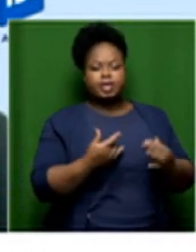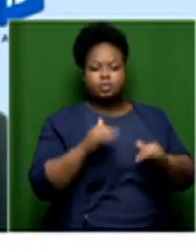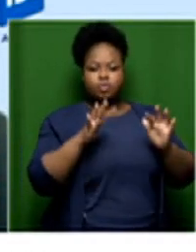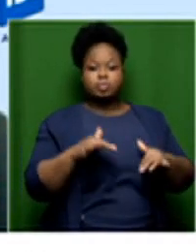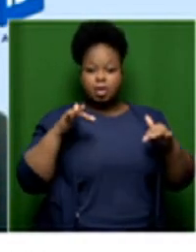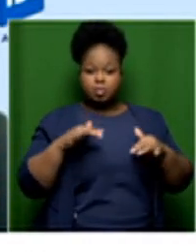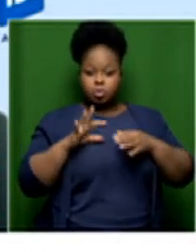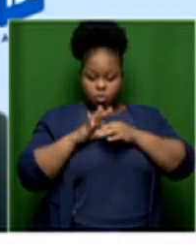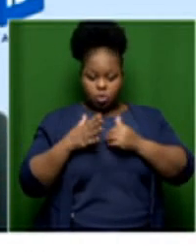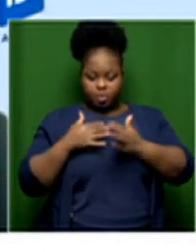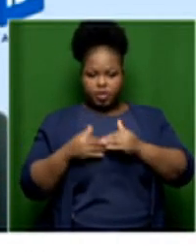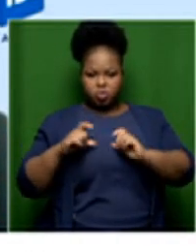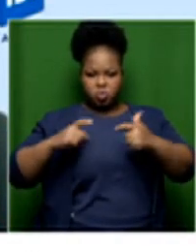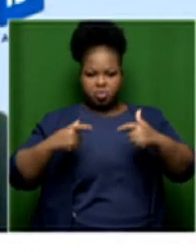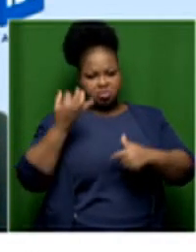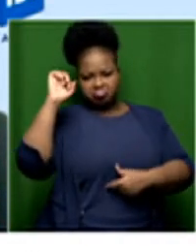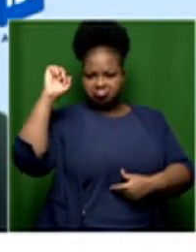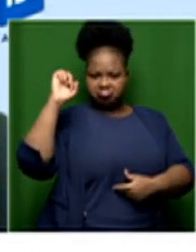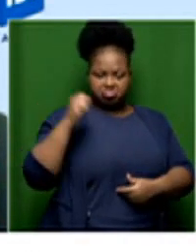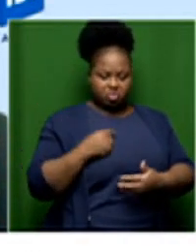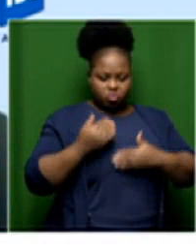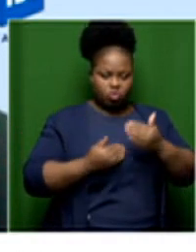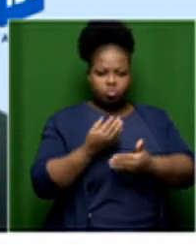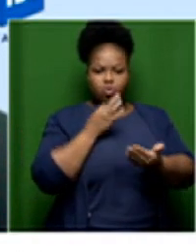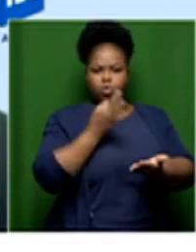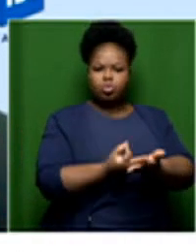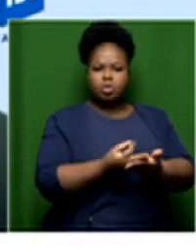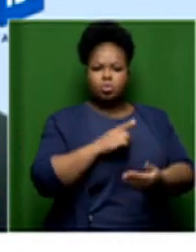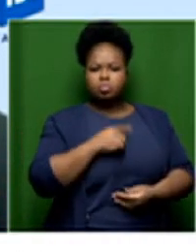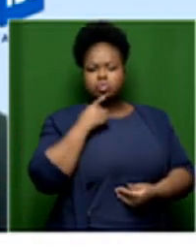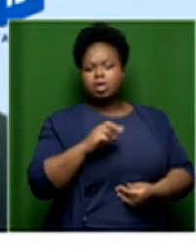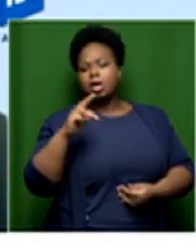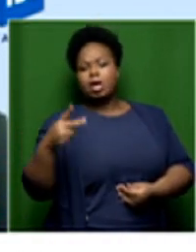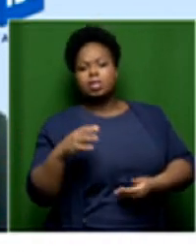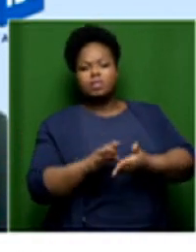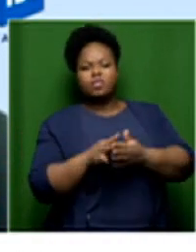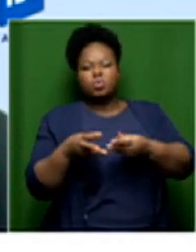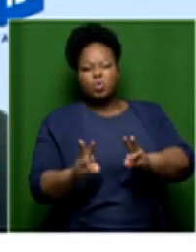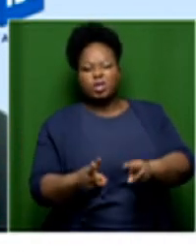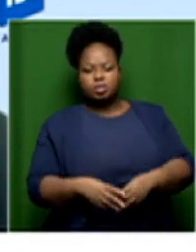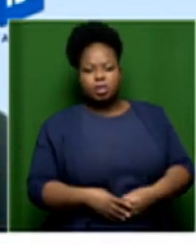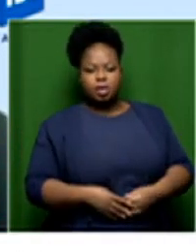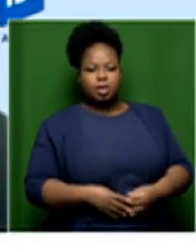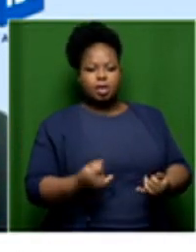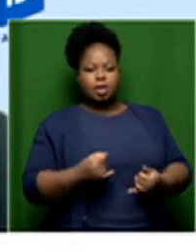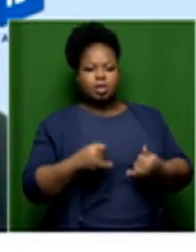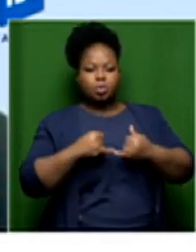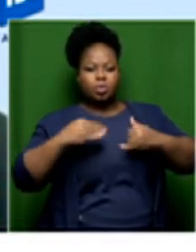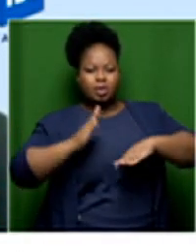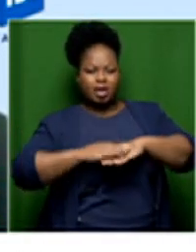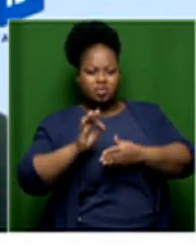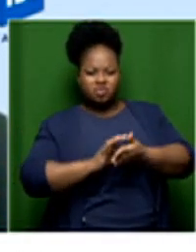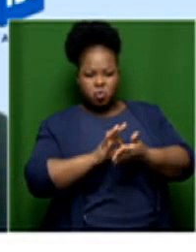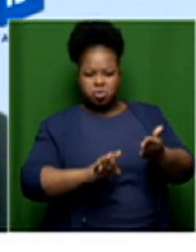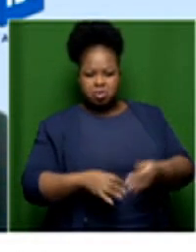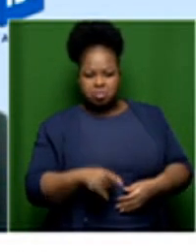Parliament's Home Affairs Committee rejecting the proposal to allow other voting methods like electronic voting. Just